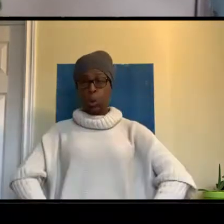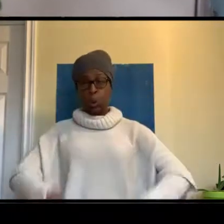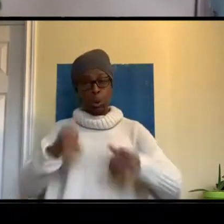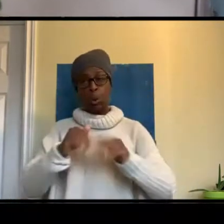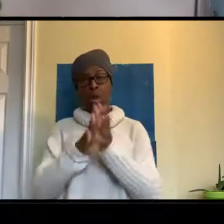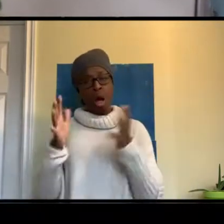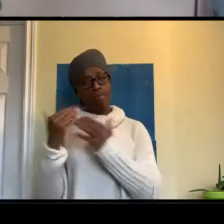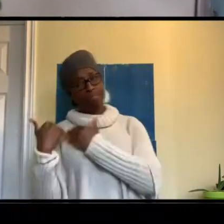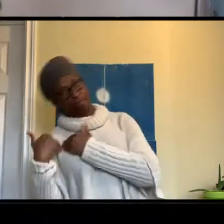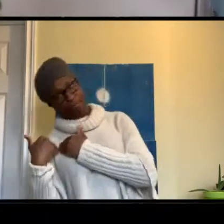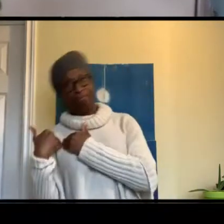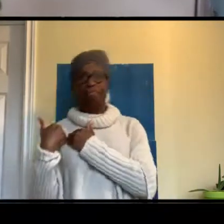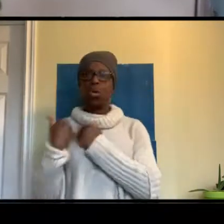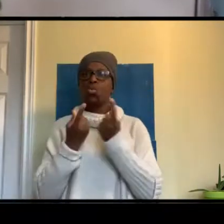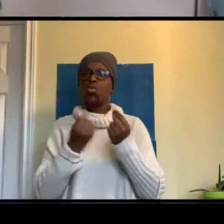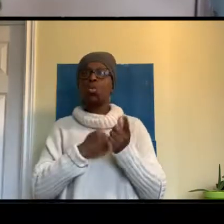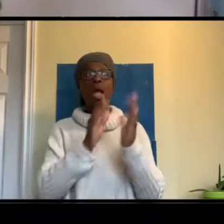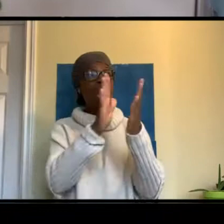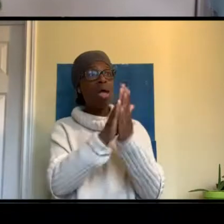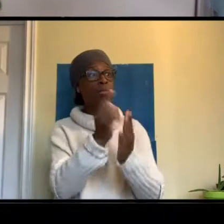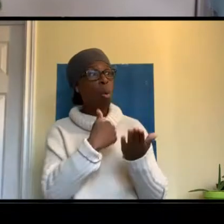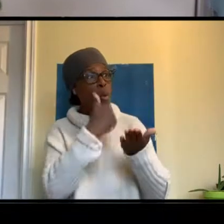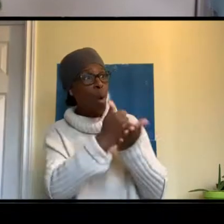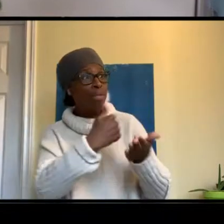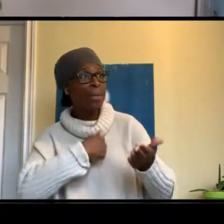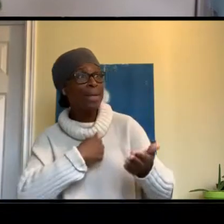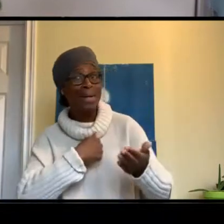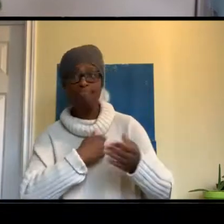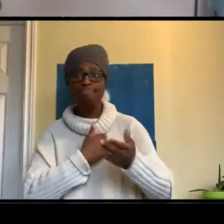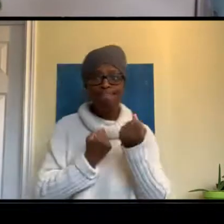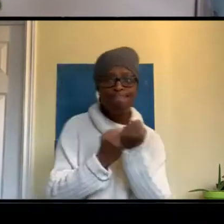working on a project with somebody else, that can even be